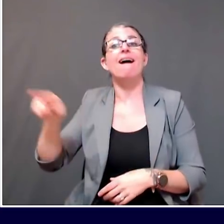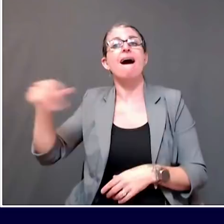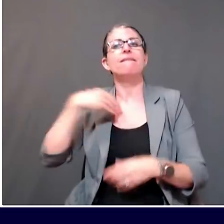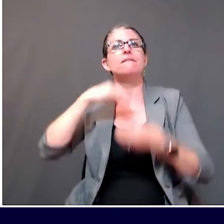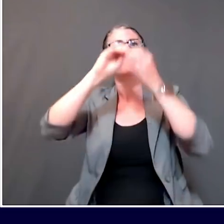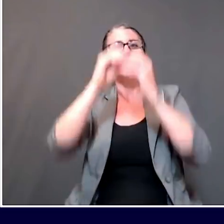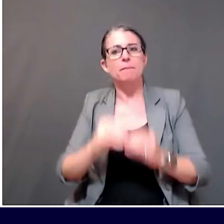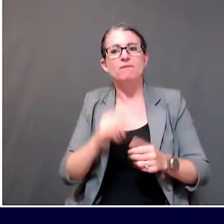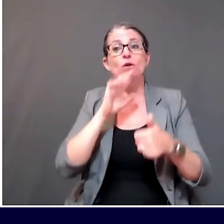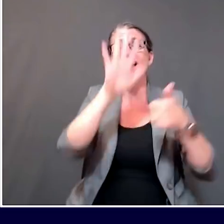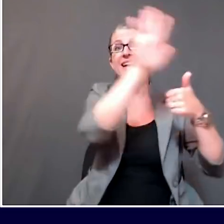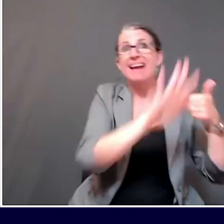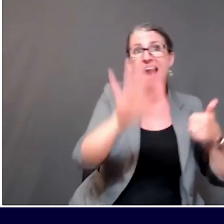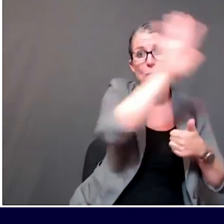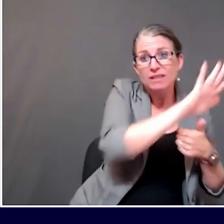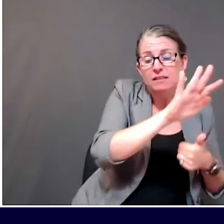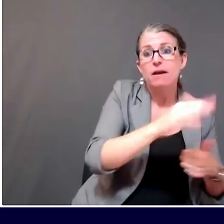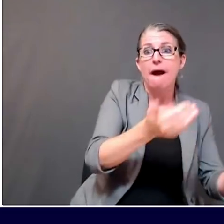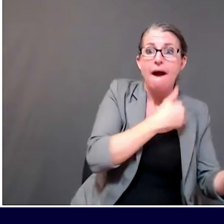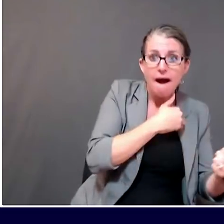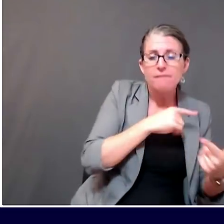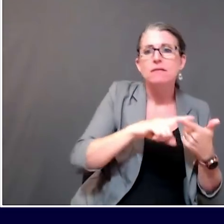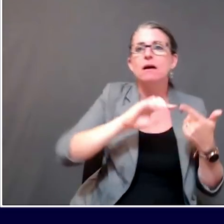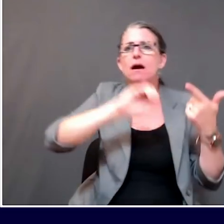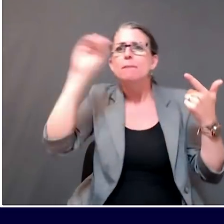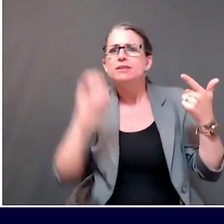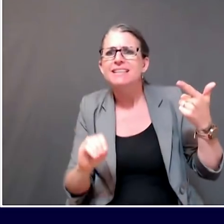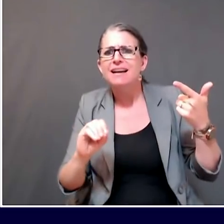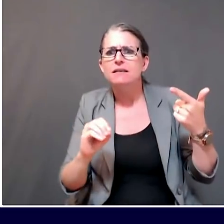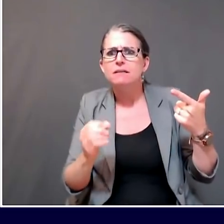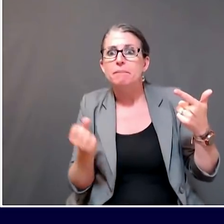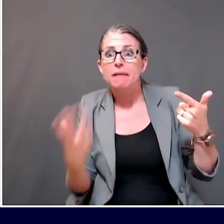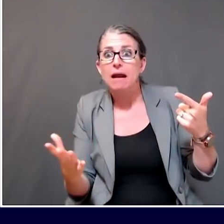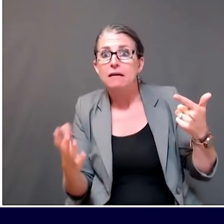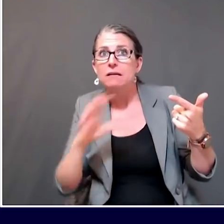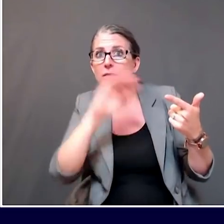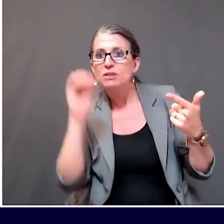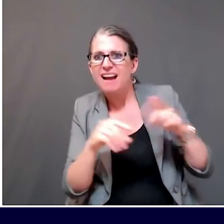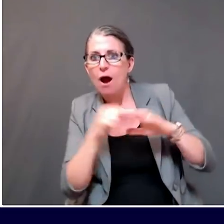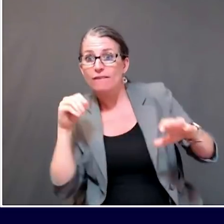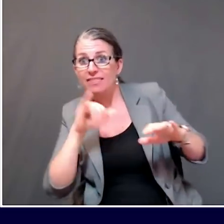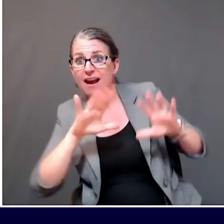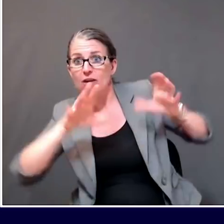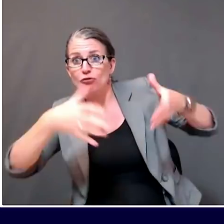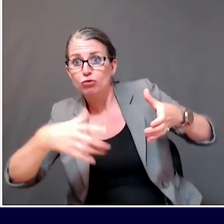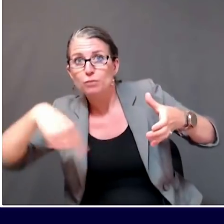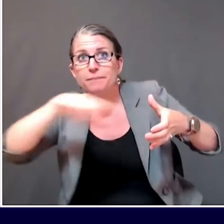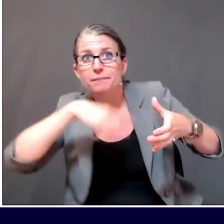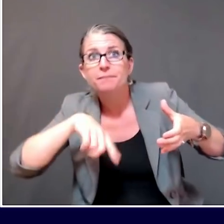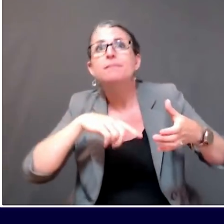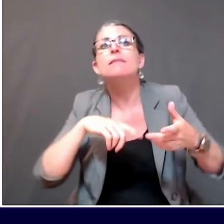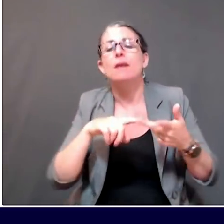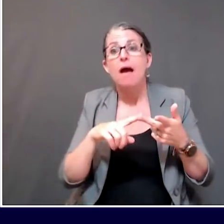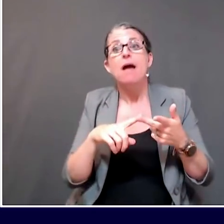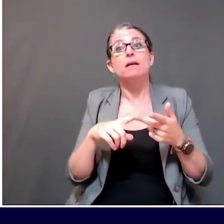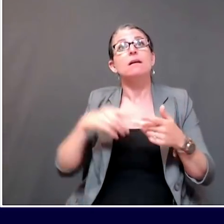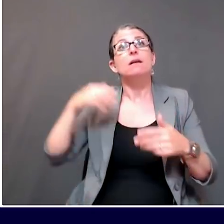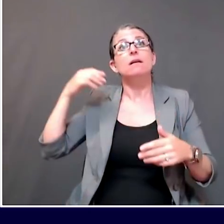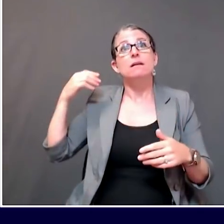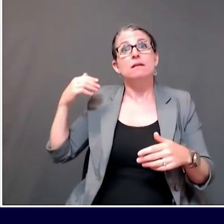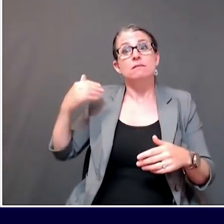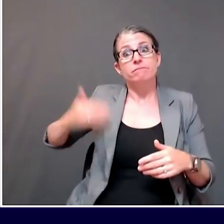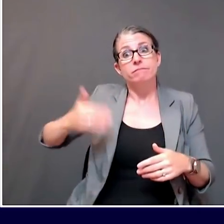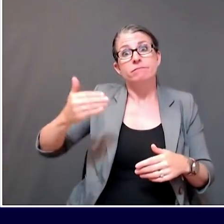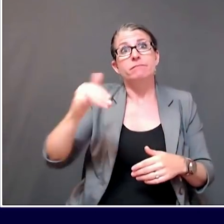as well as the number of individuals and the percentage of visits to doctors, urgent care, and